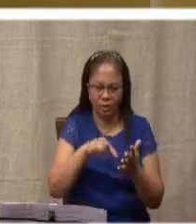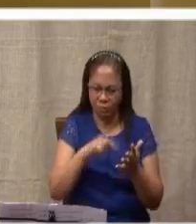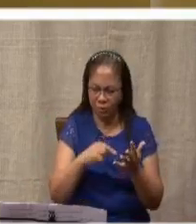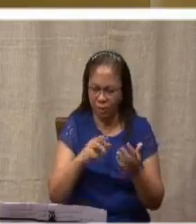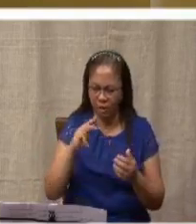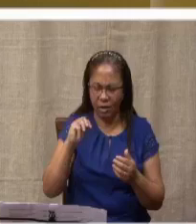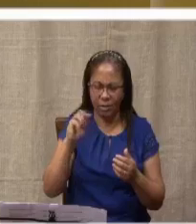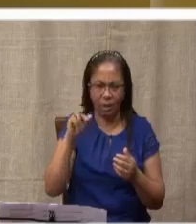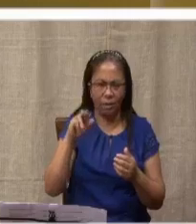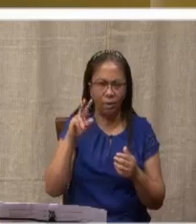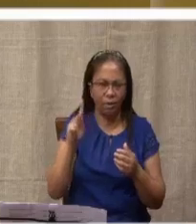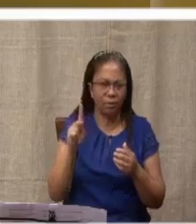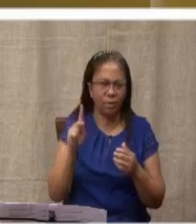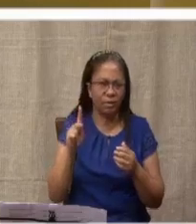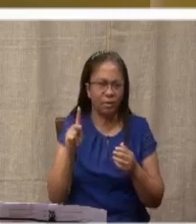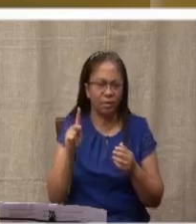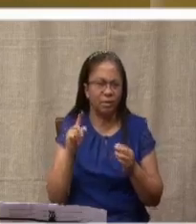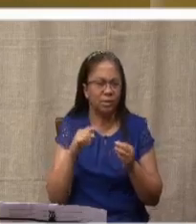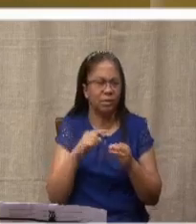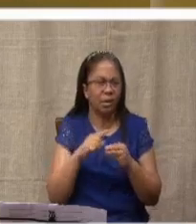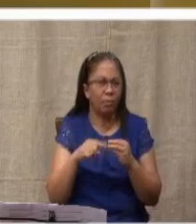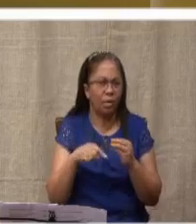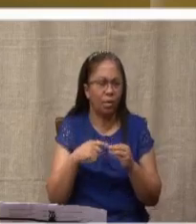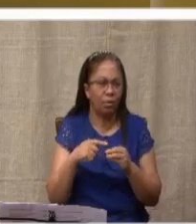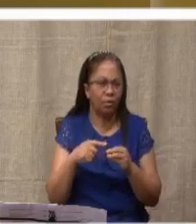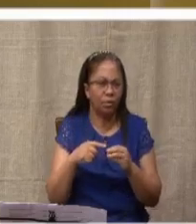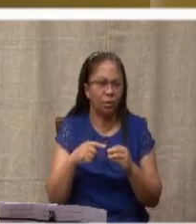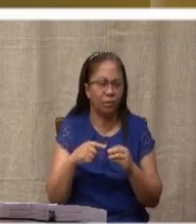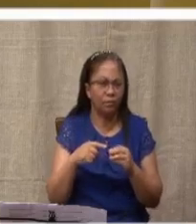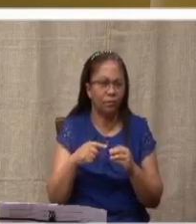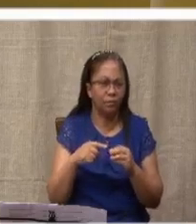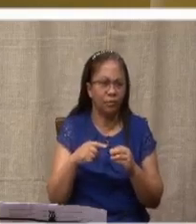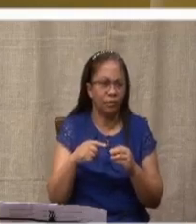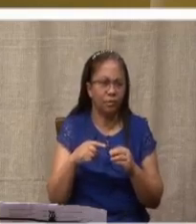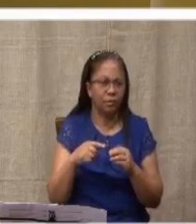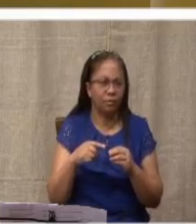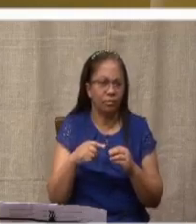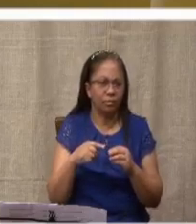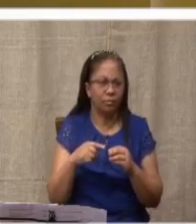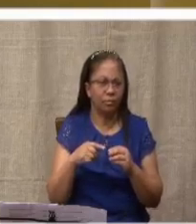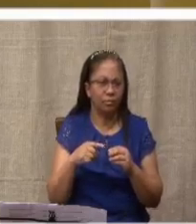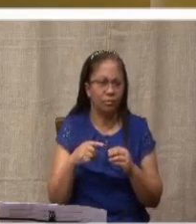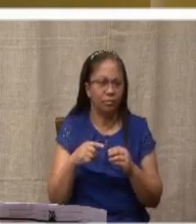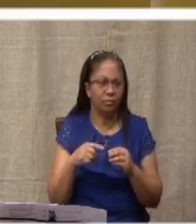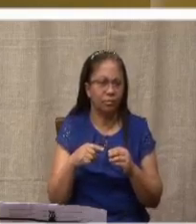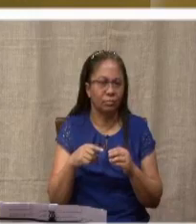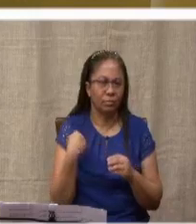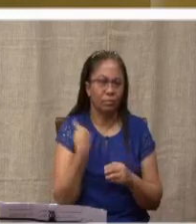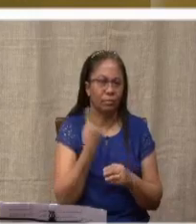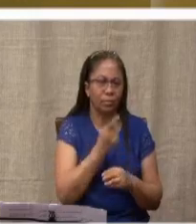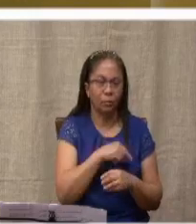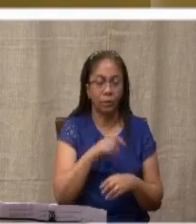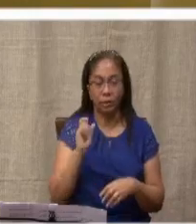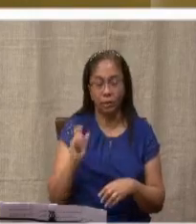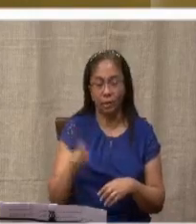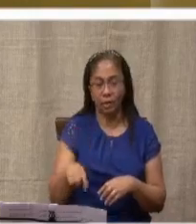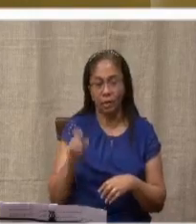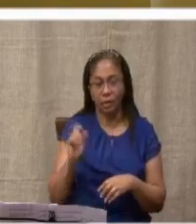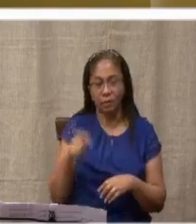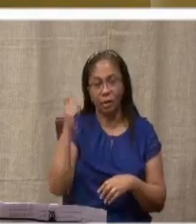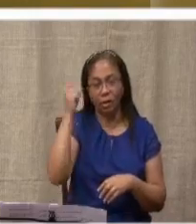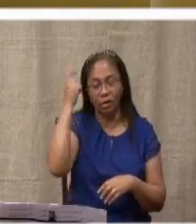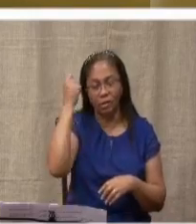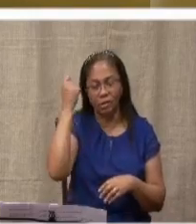mark is is raising something that we have to understand as as part and parcel of the